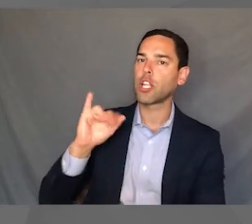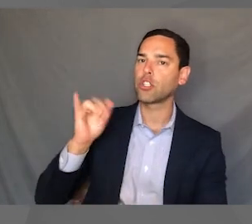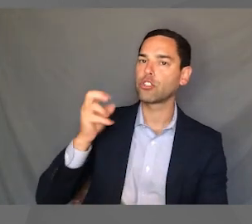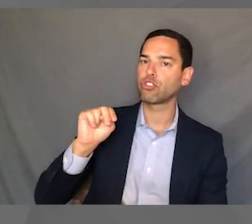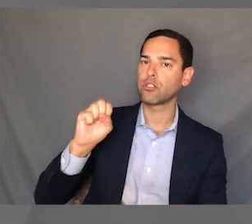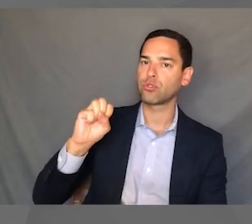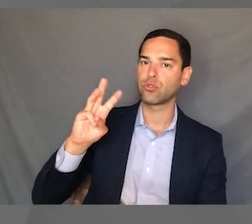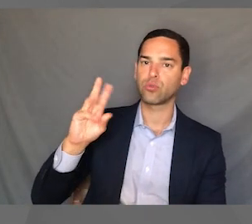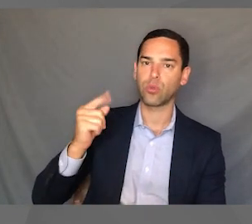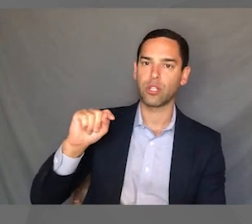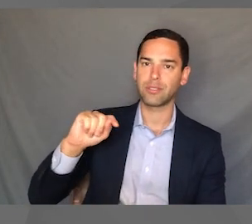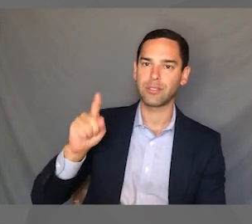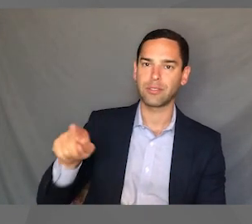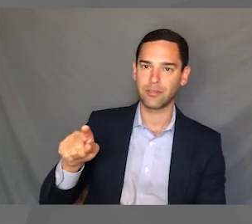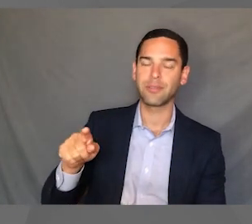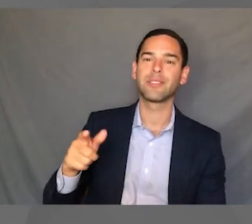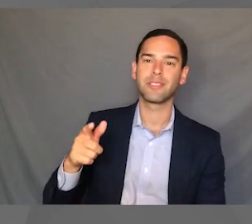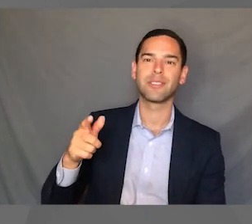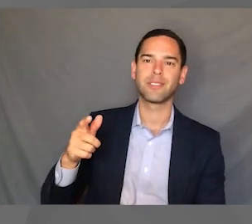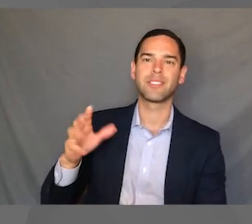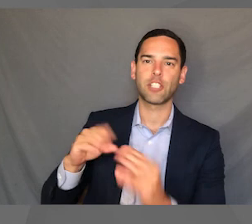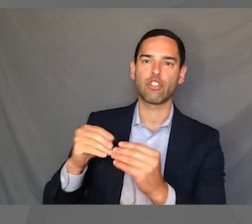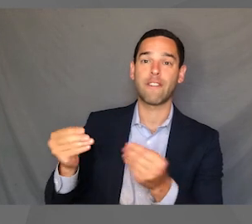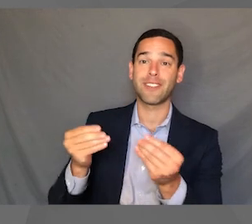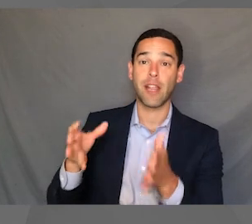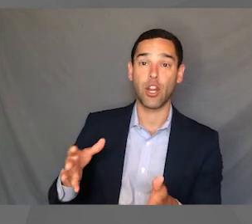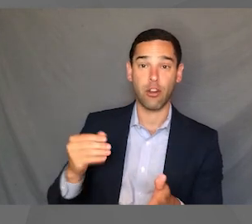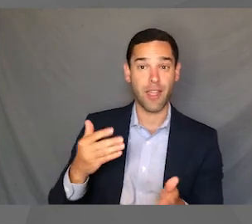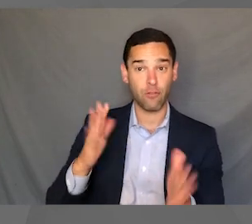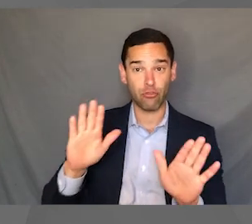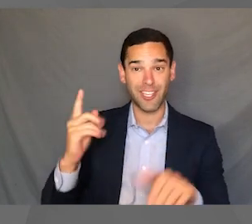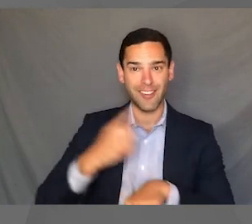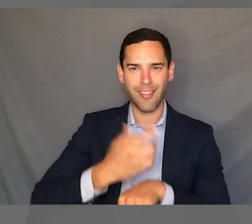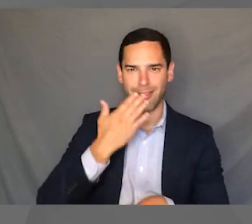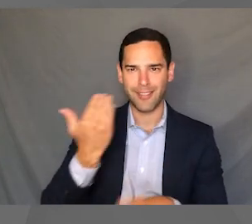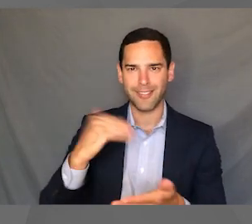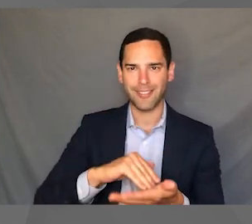facilitator. And with that, I hope everyone has a wonderful day, and thank you again.